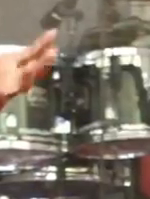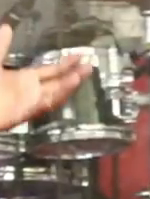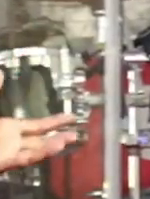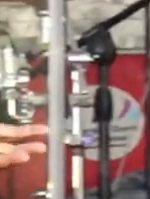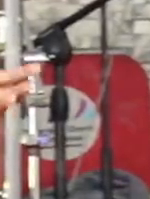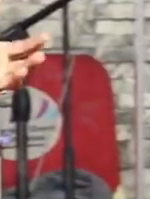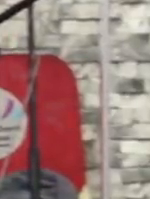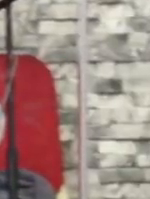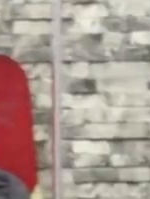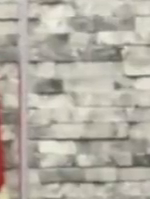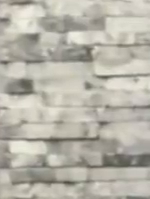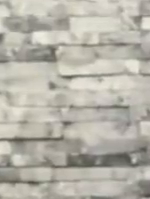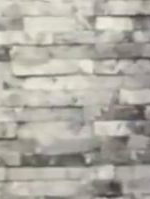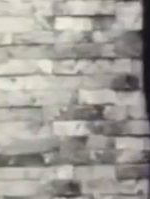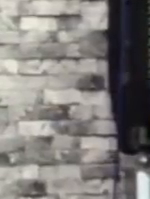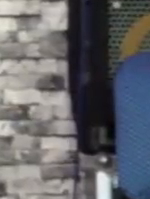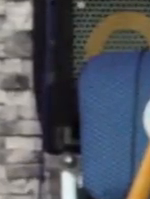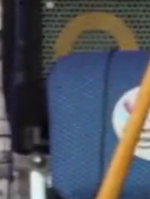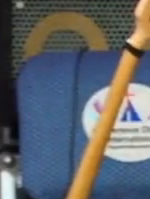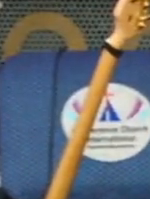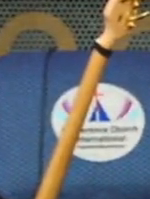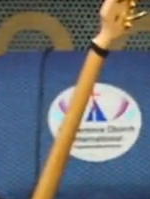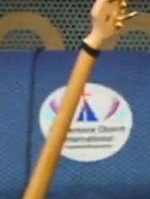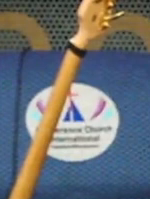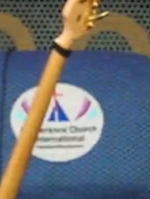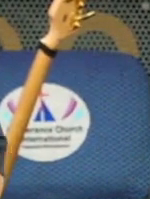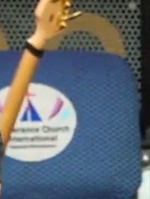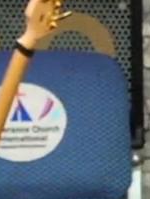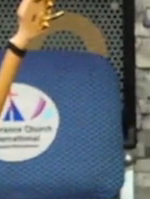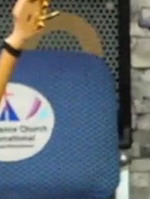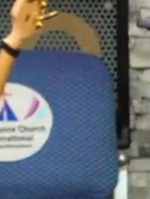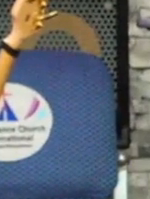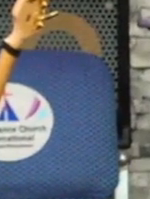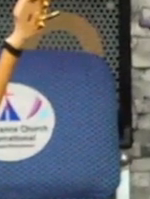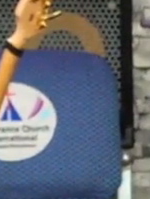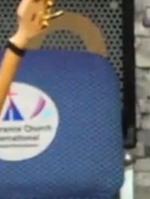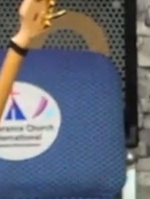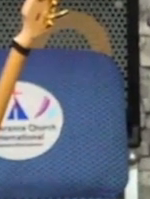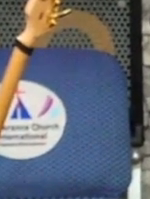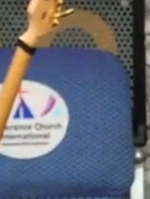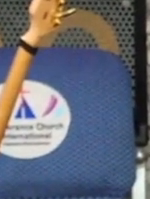Tafadhali, siwache ni kuzungumzie wewe, mtu wa Mungu.